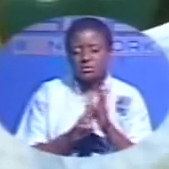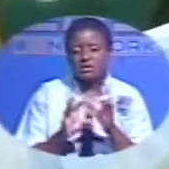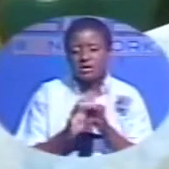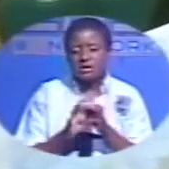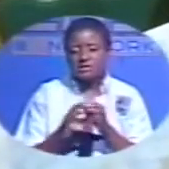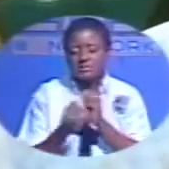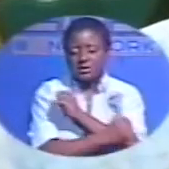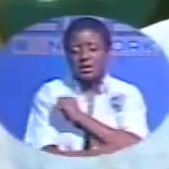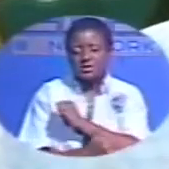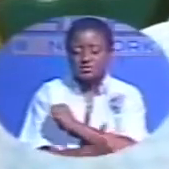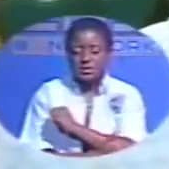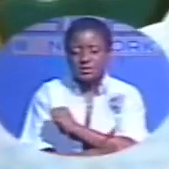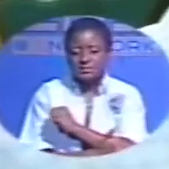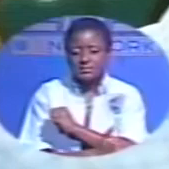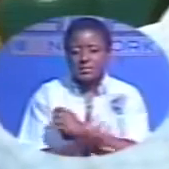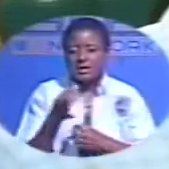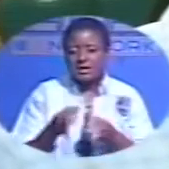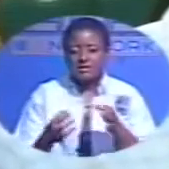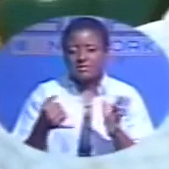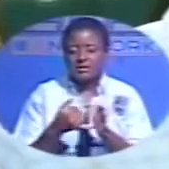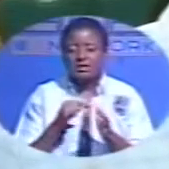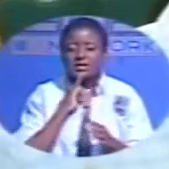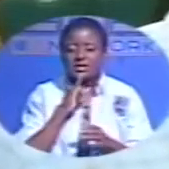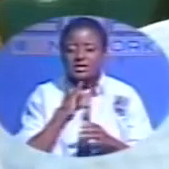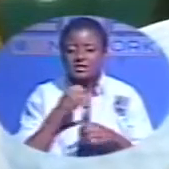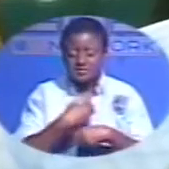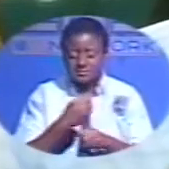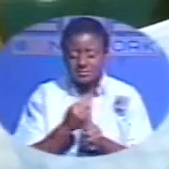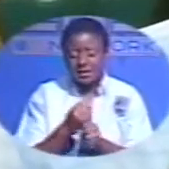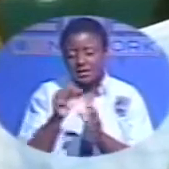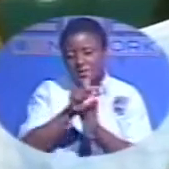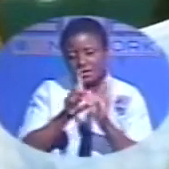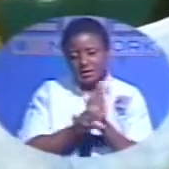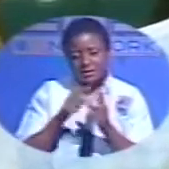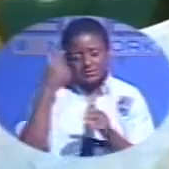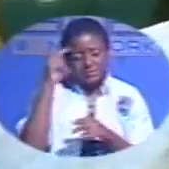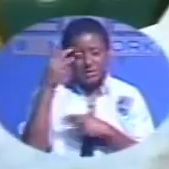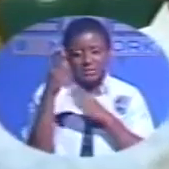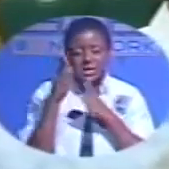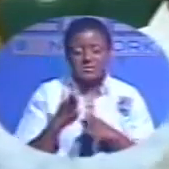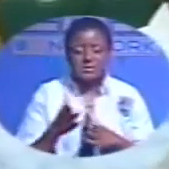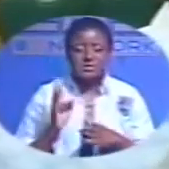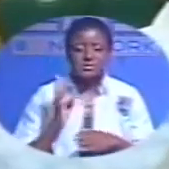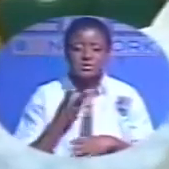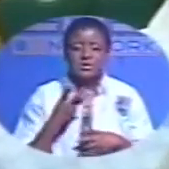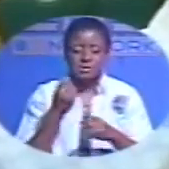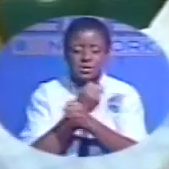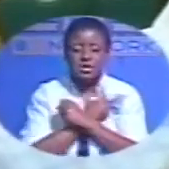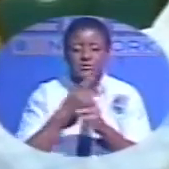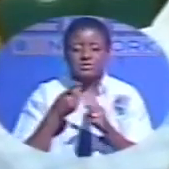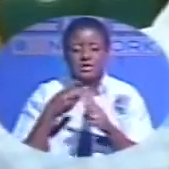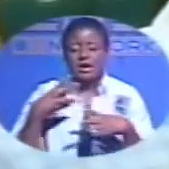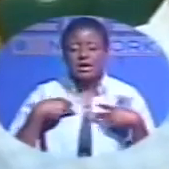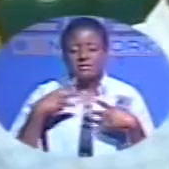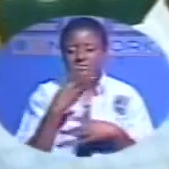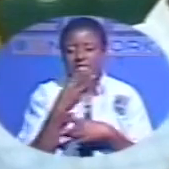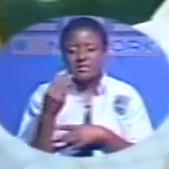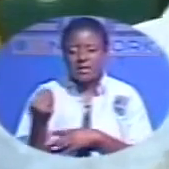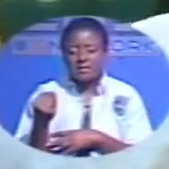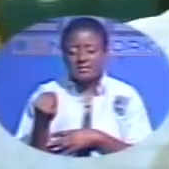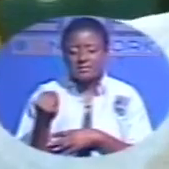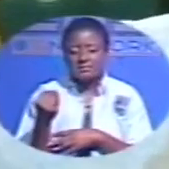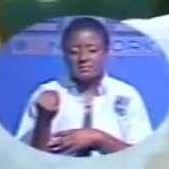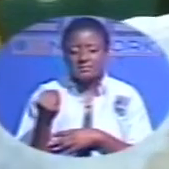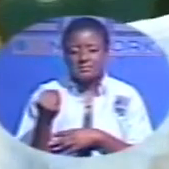as I've said before, if it is ever legalized for locals, we'd love to have them in our businesses, as I know so would